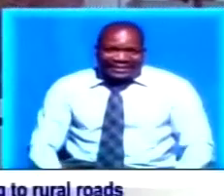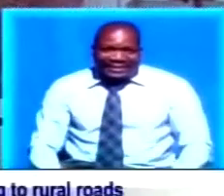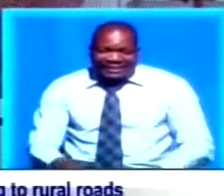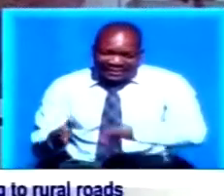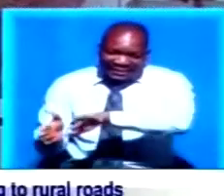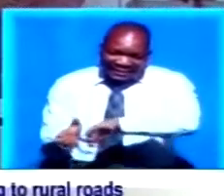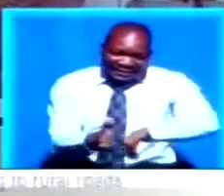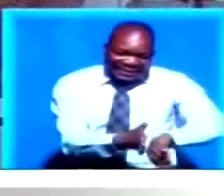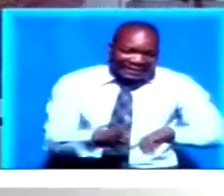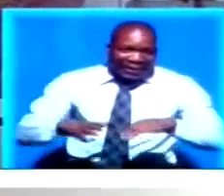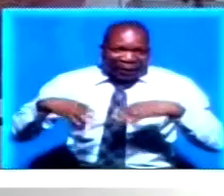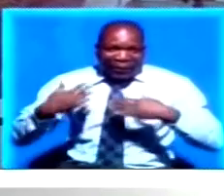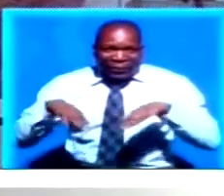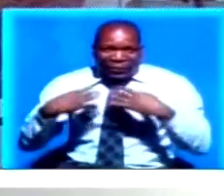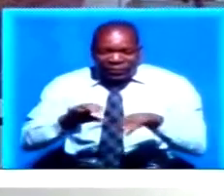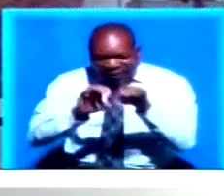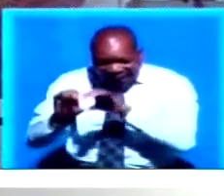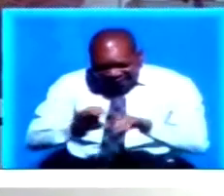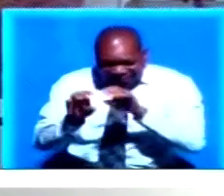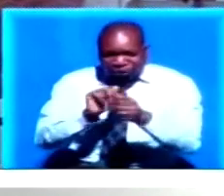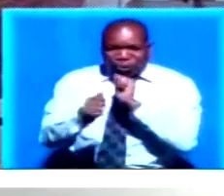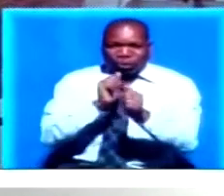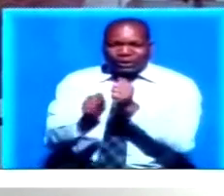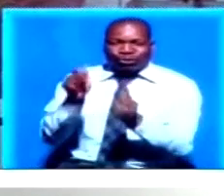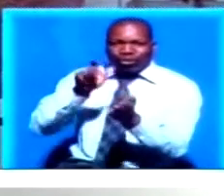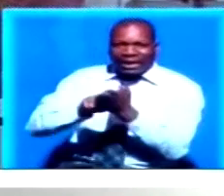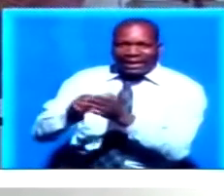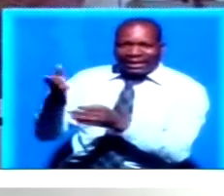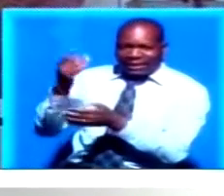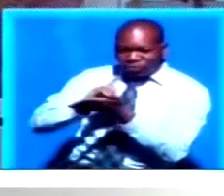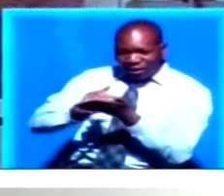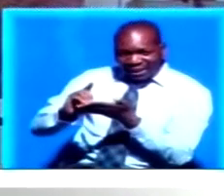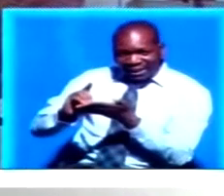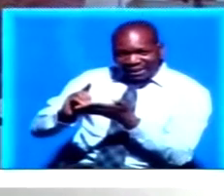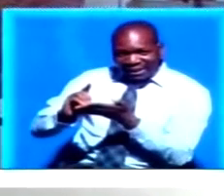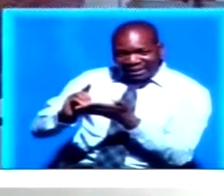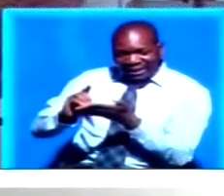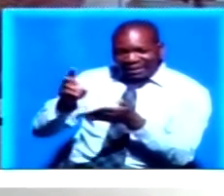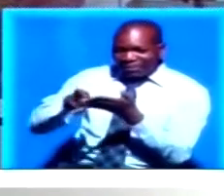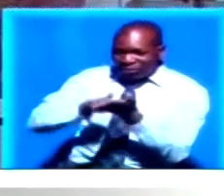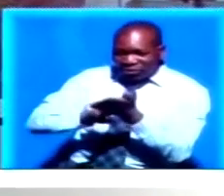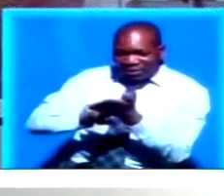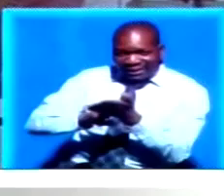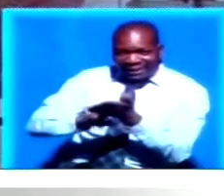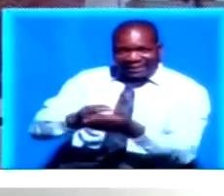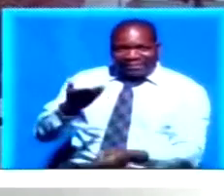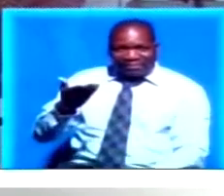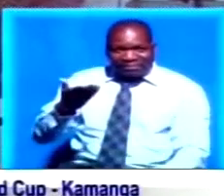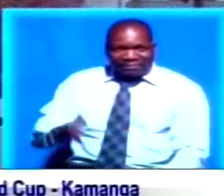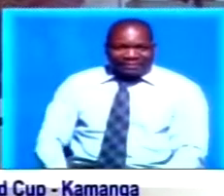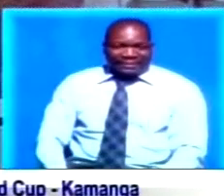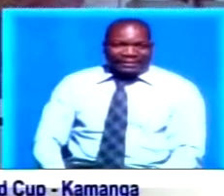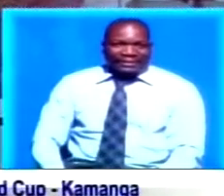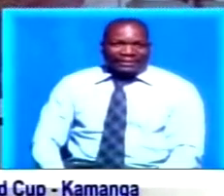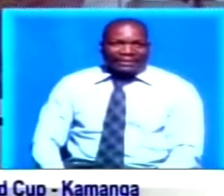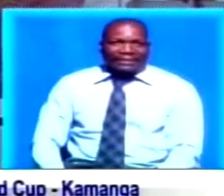Lusaka was packed with sports activities over the weekend. Tambuyo Katota looks at some sports disciplines that took place